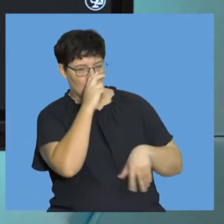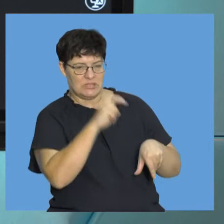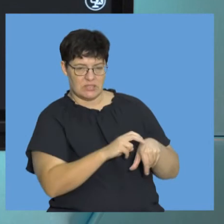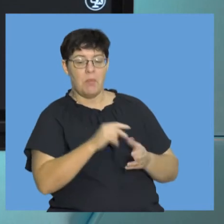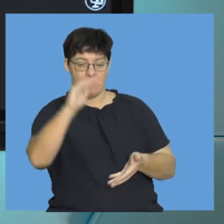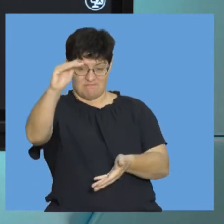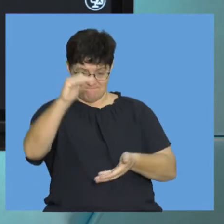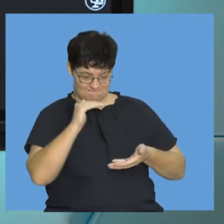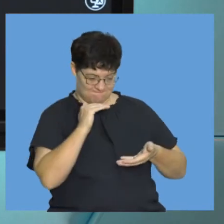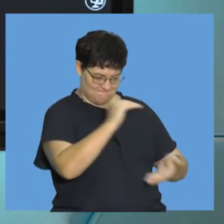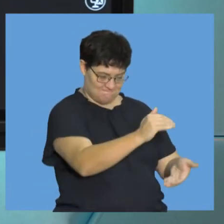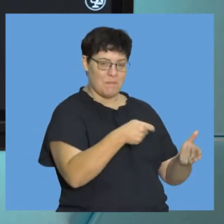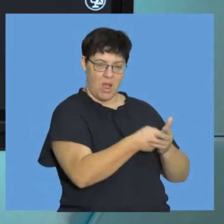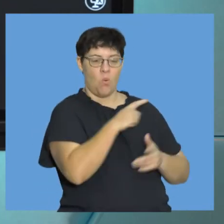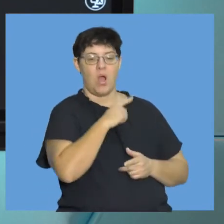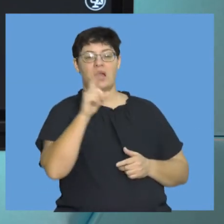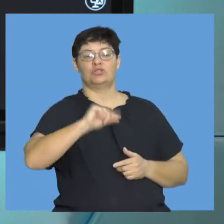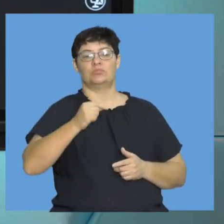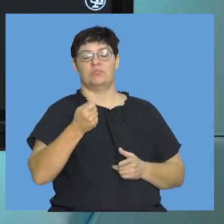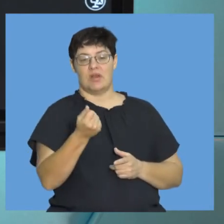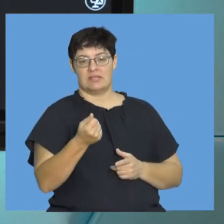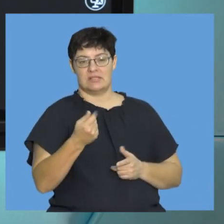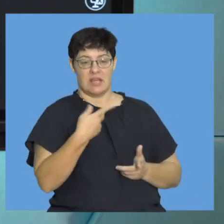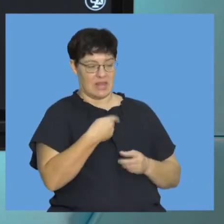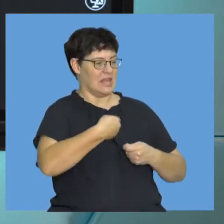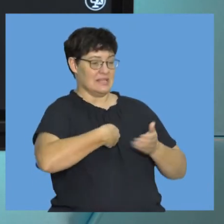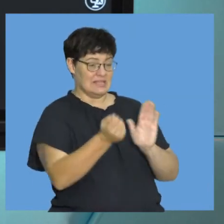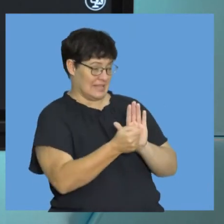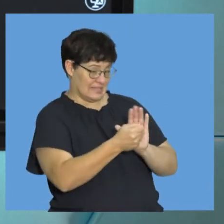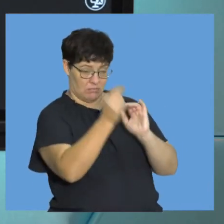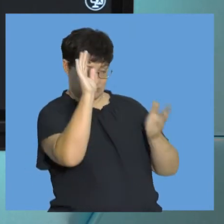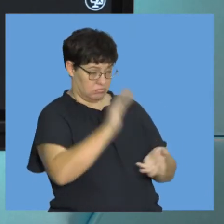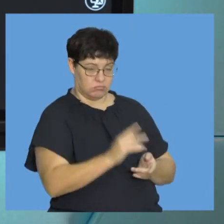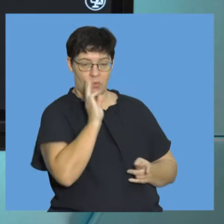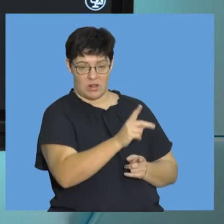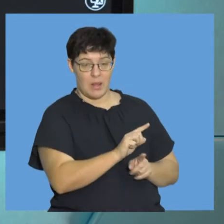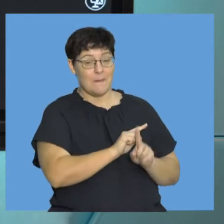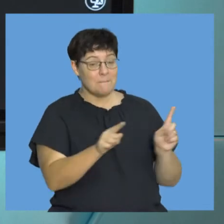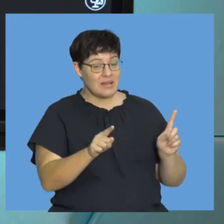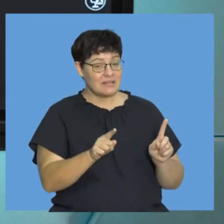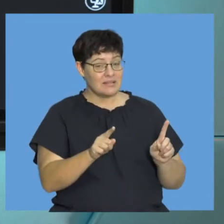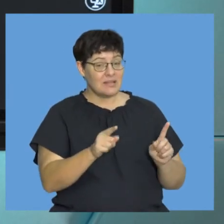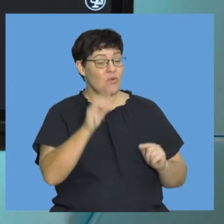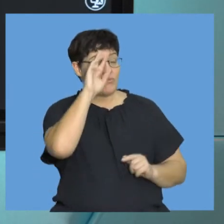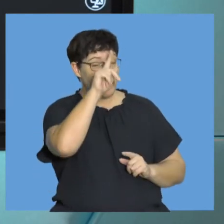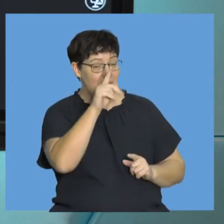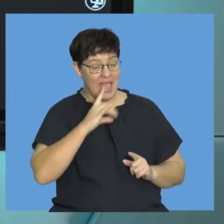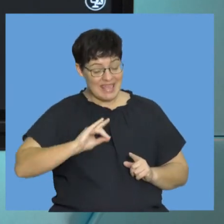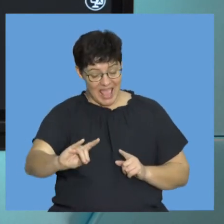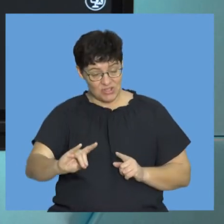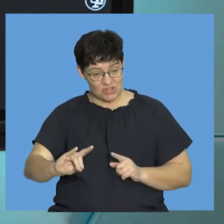we can buy because the price is good. However, take into consideration that you are tying up your